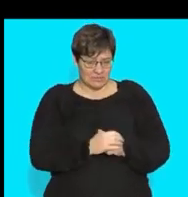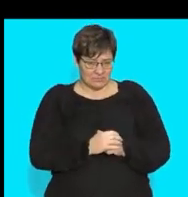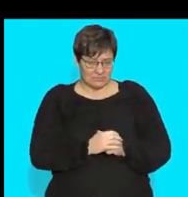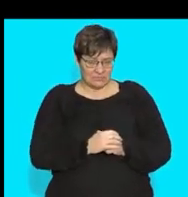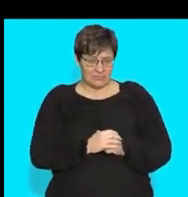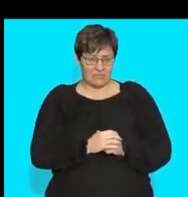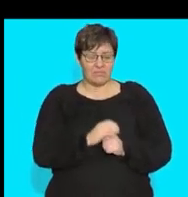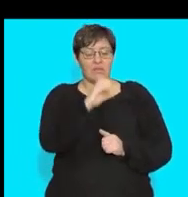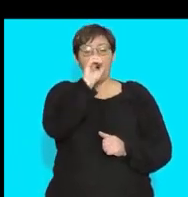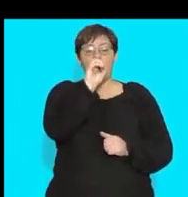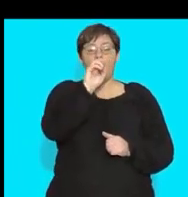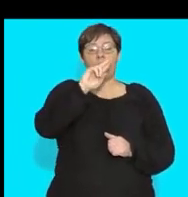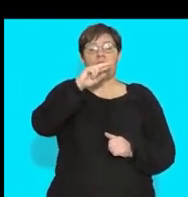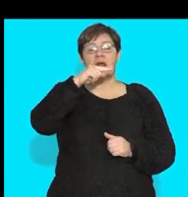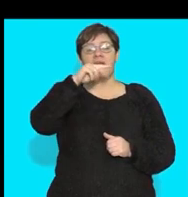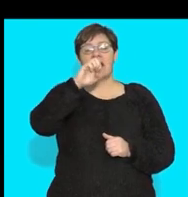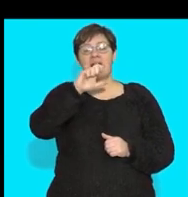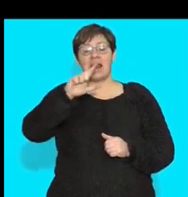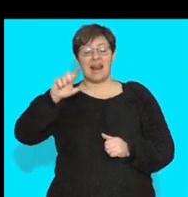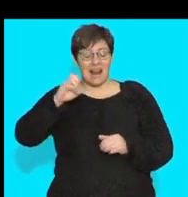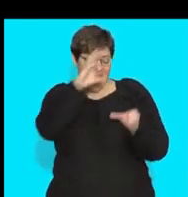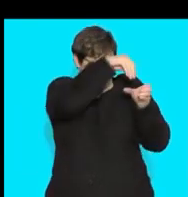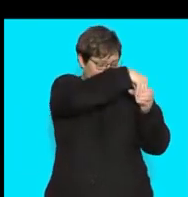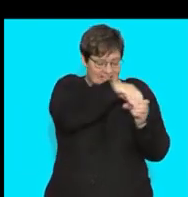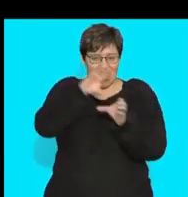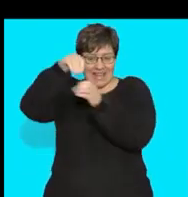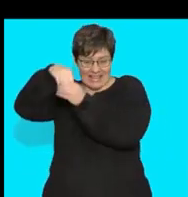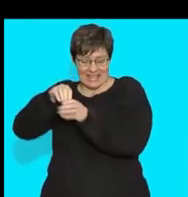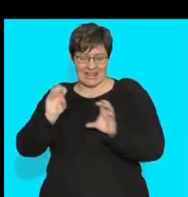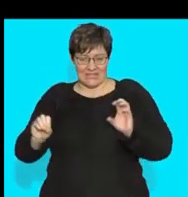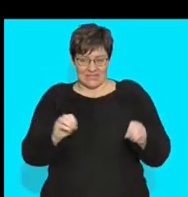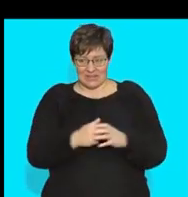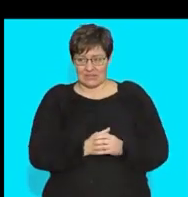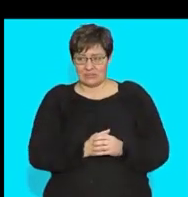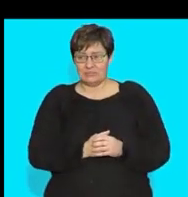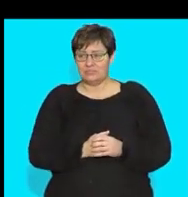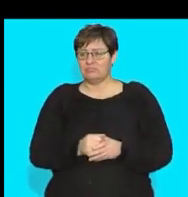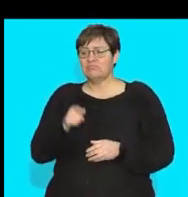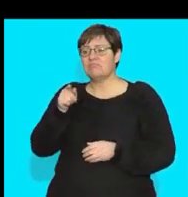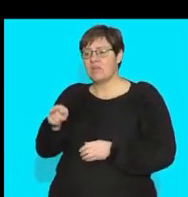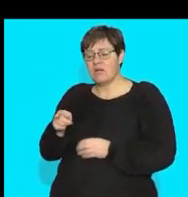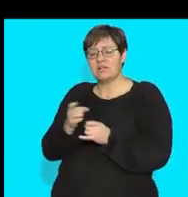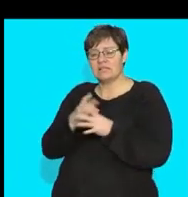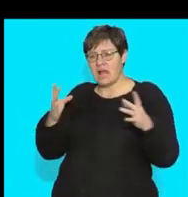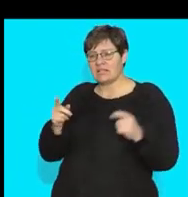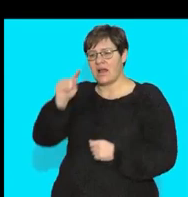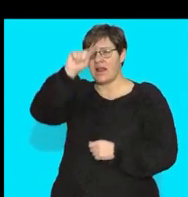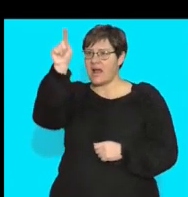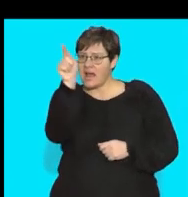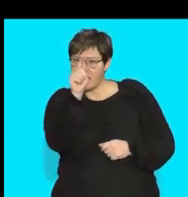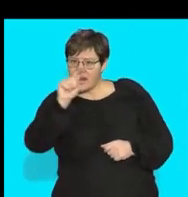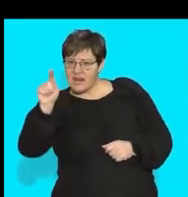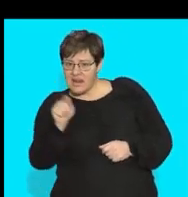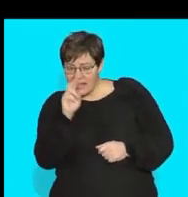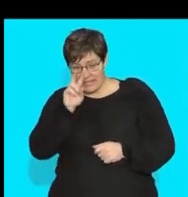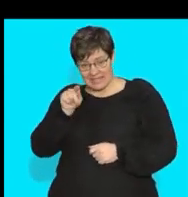you, organelles are inside the cell. I'm going to start right here we go. If I just start lining them